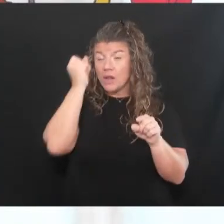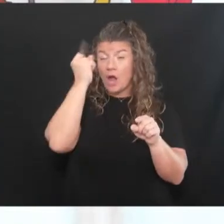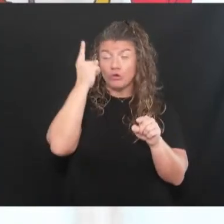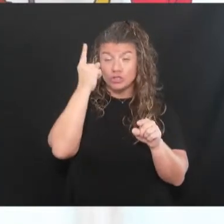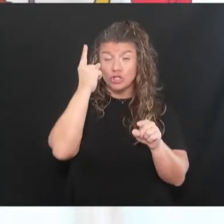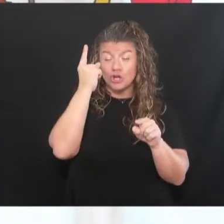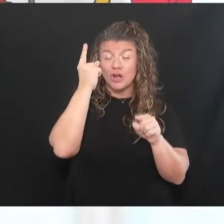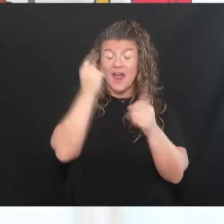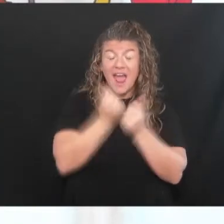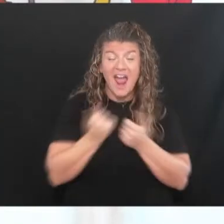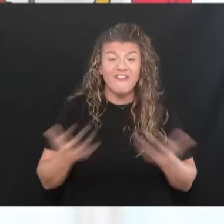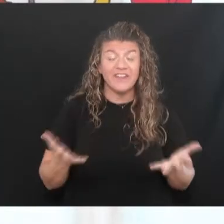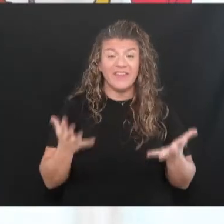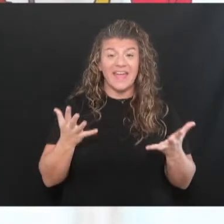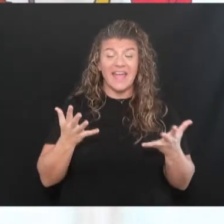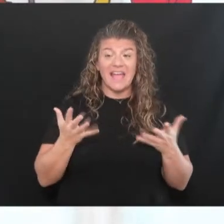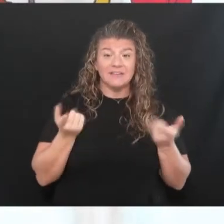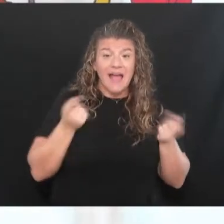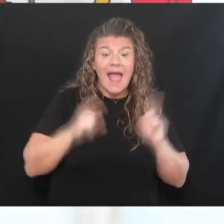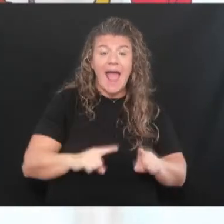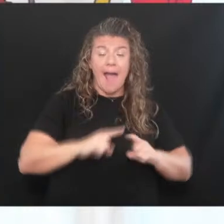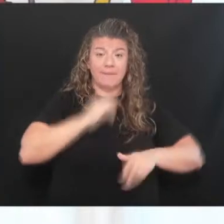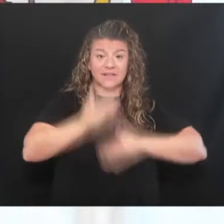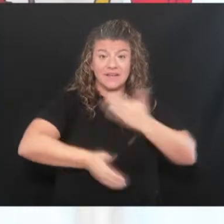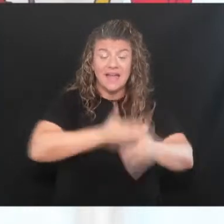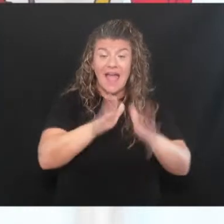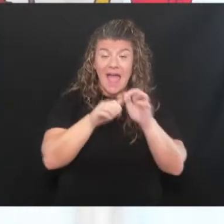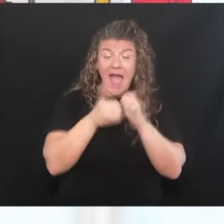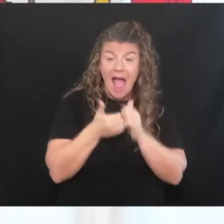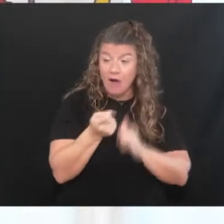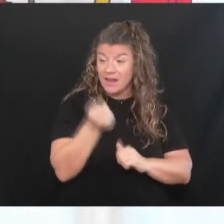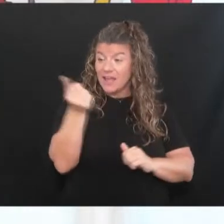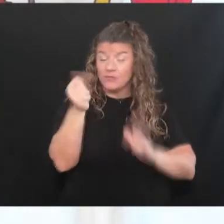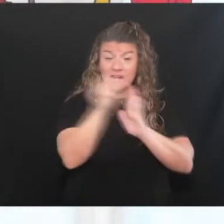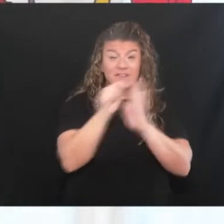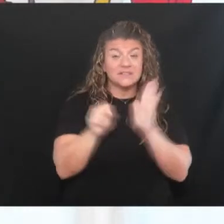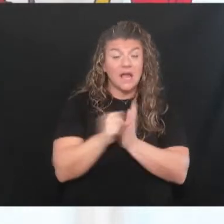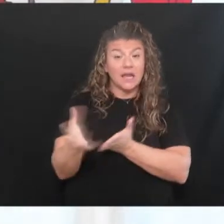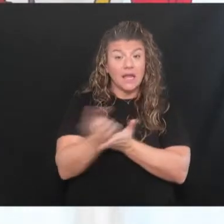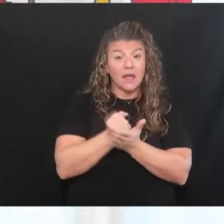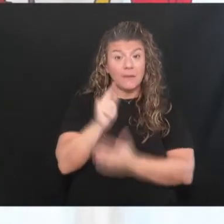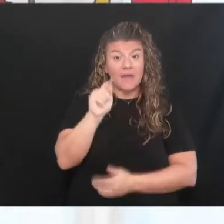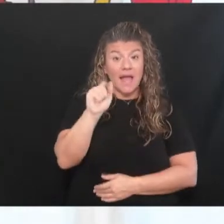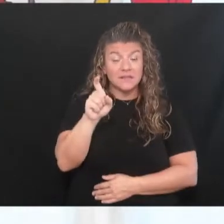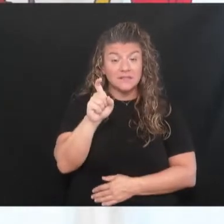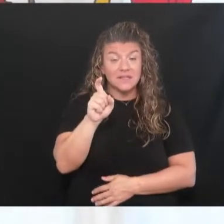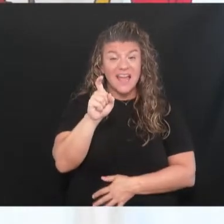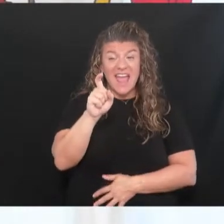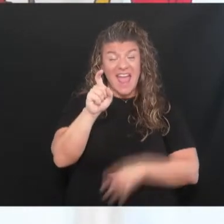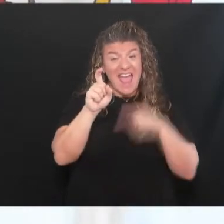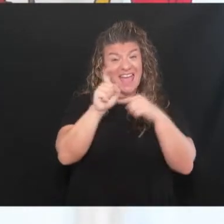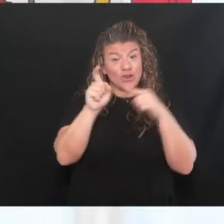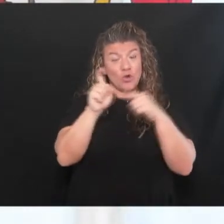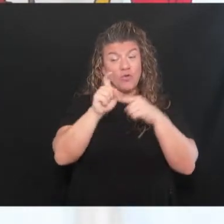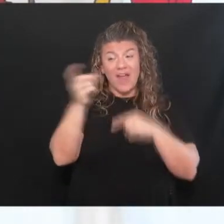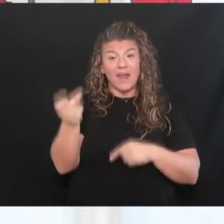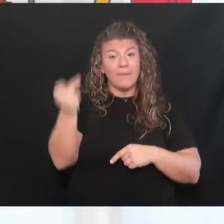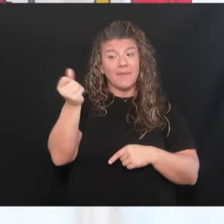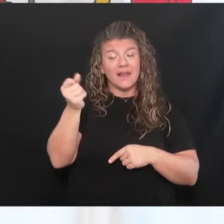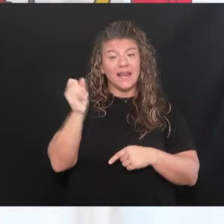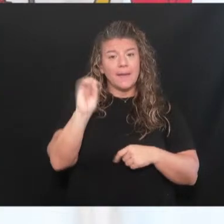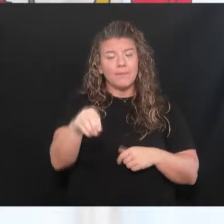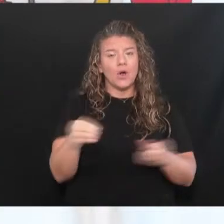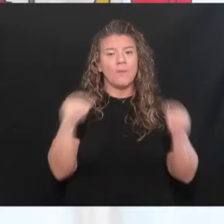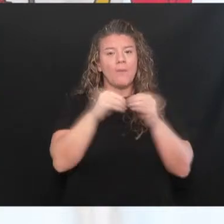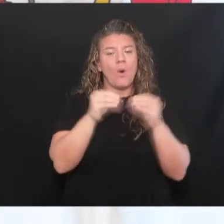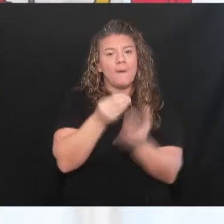understood all the aspects of how we could get rid of our state income tax and do it and immediately put more net